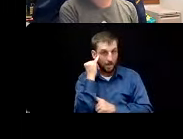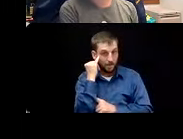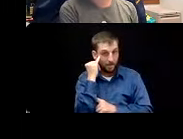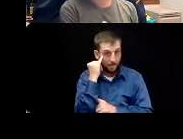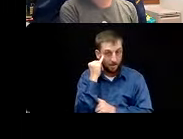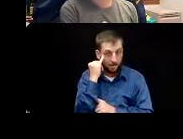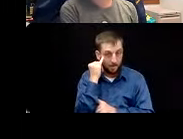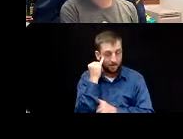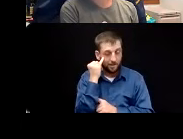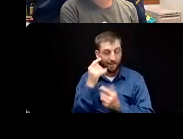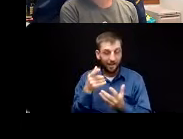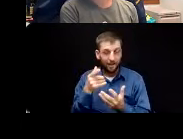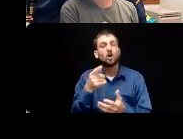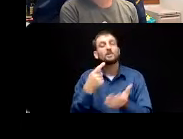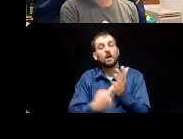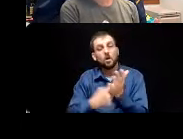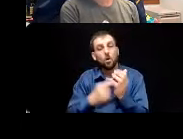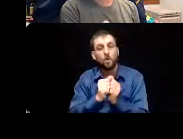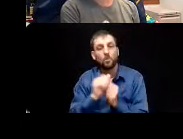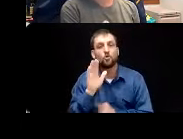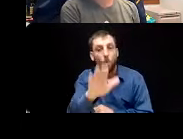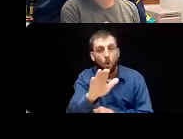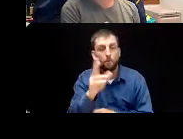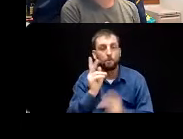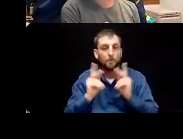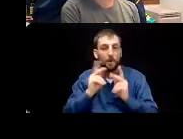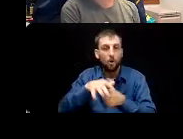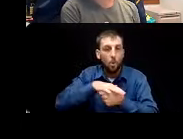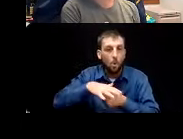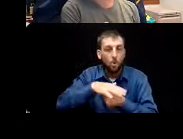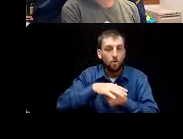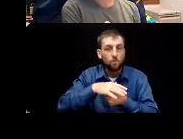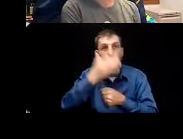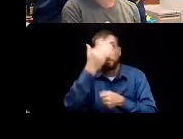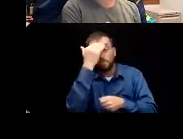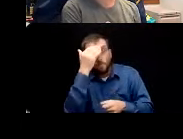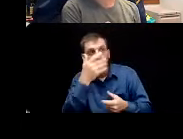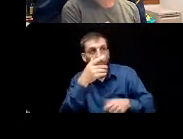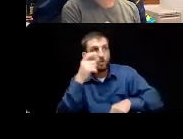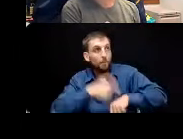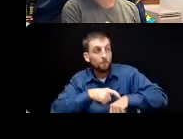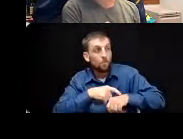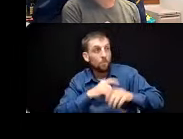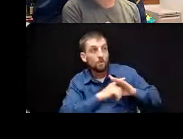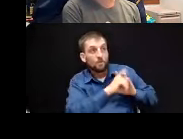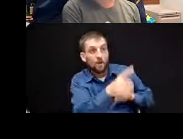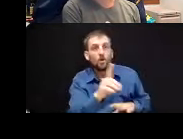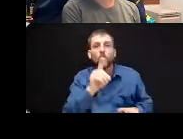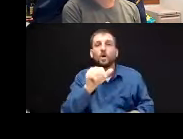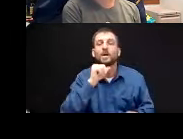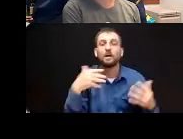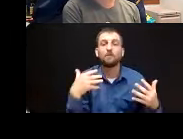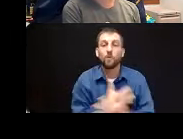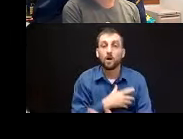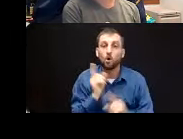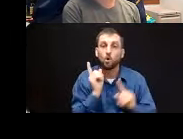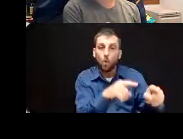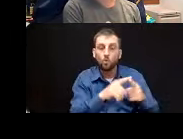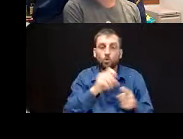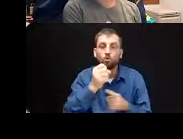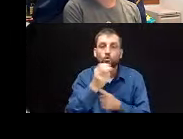local officials, know what those warnings are, know if it's safe for you to get out. Don't be scared to go to a shelter or call Red Cross